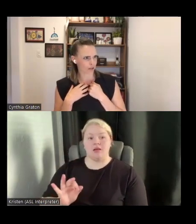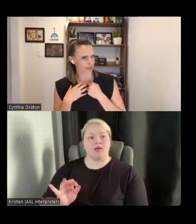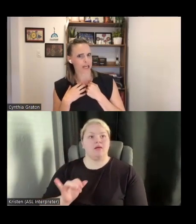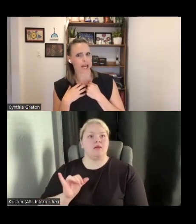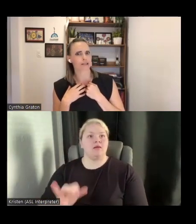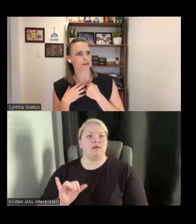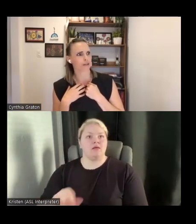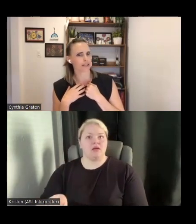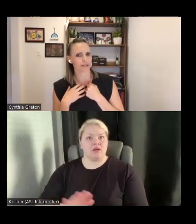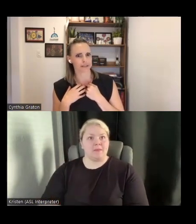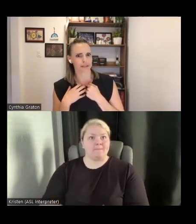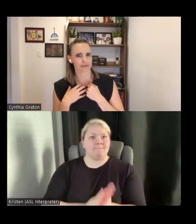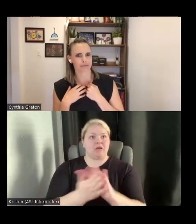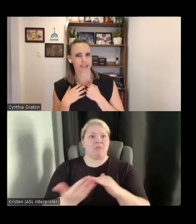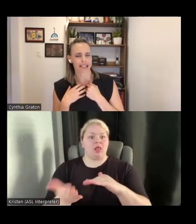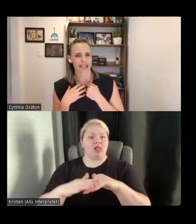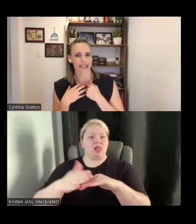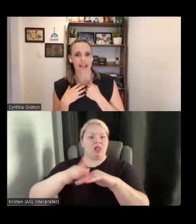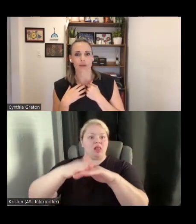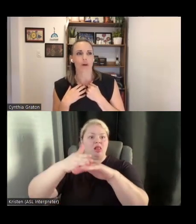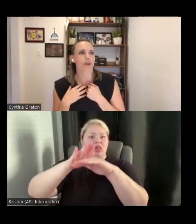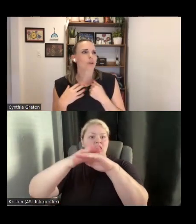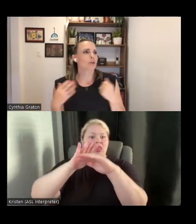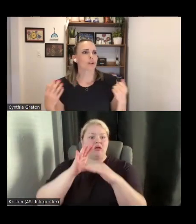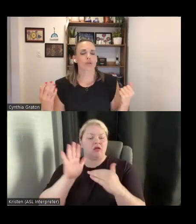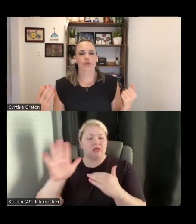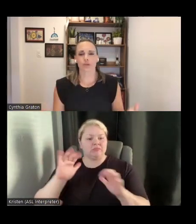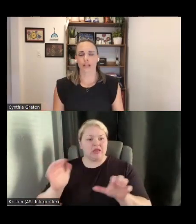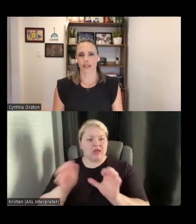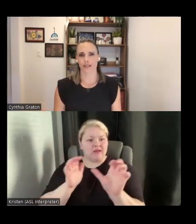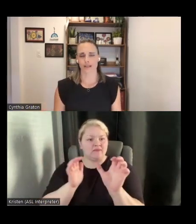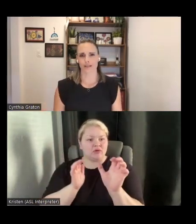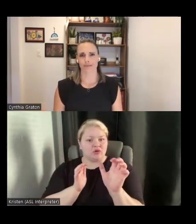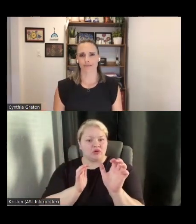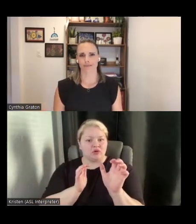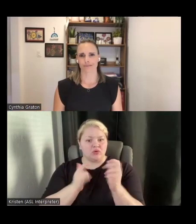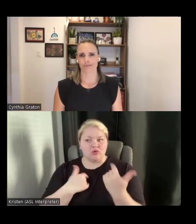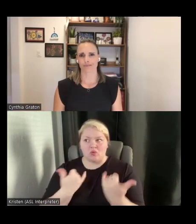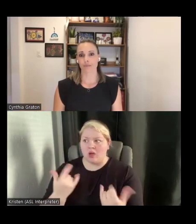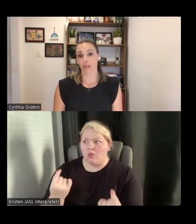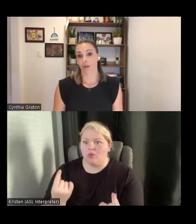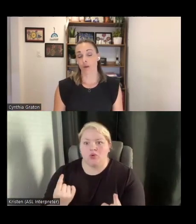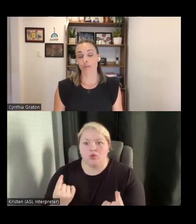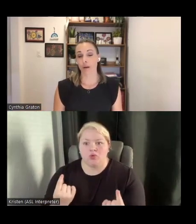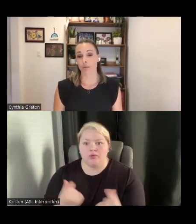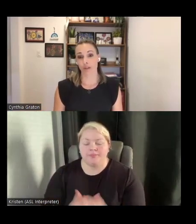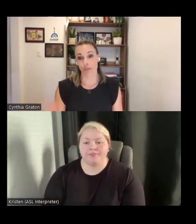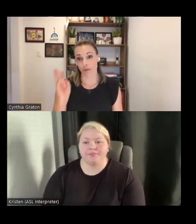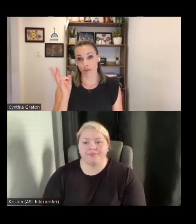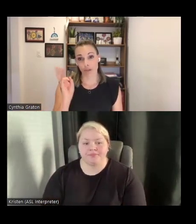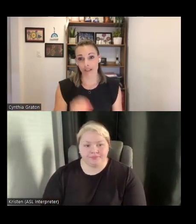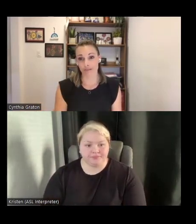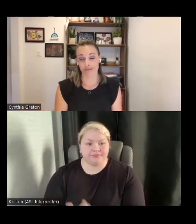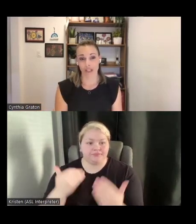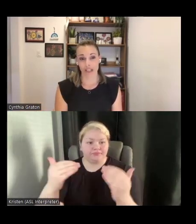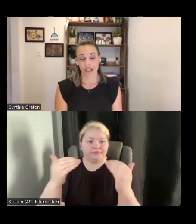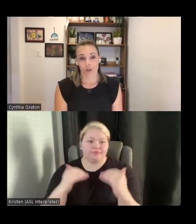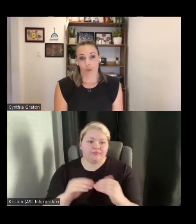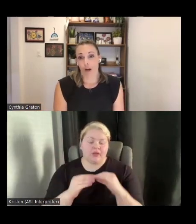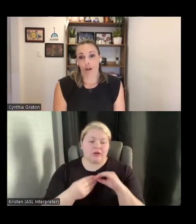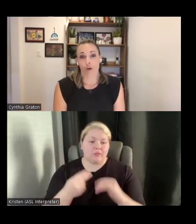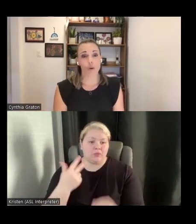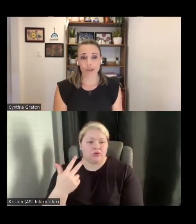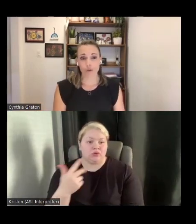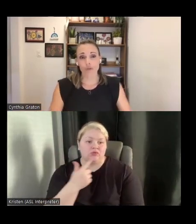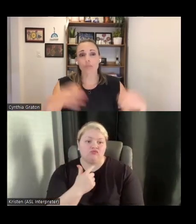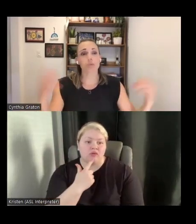is becoming escalated. And what are we going to do next? Red bubble number 3.